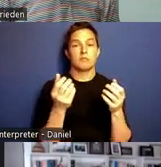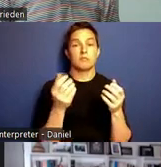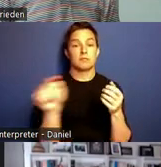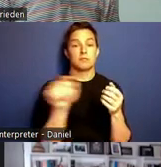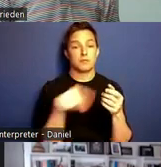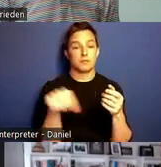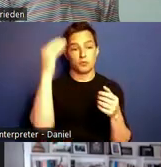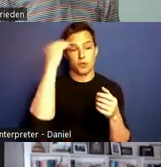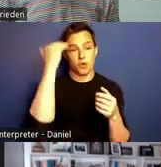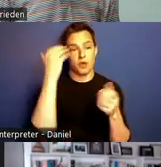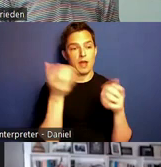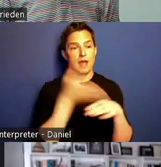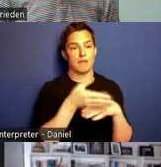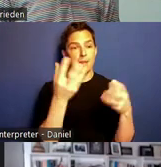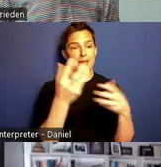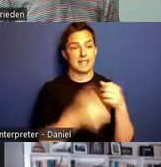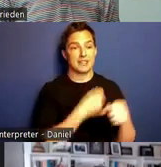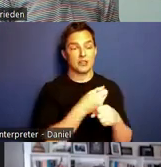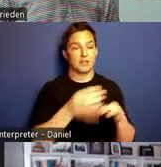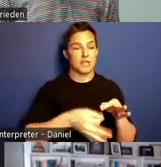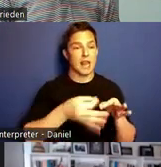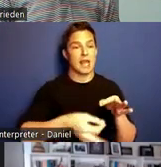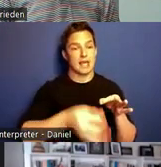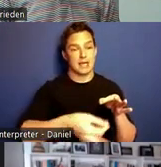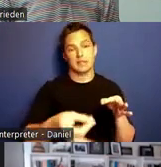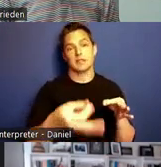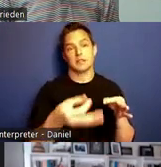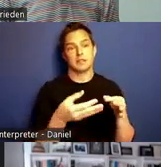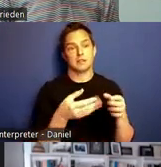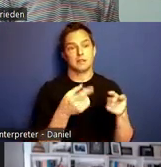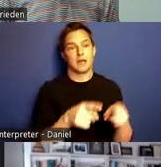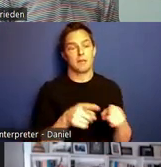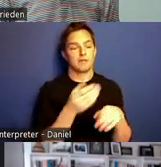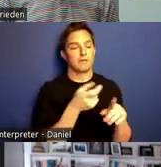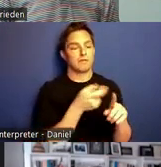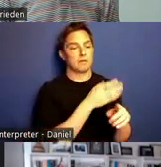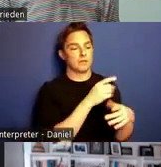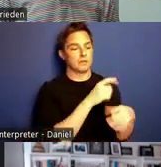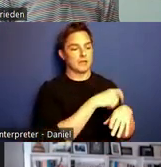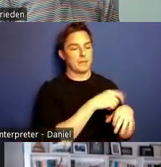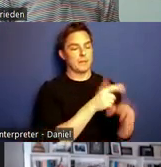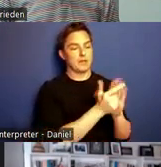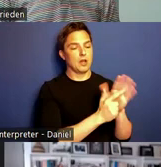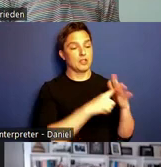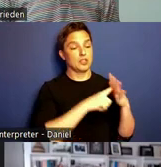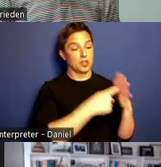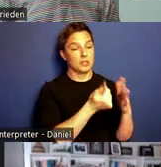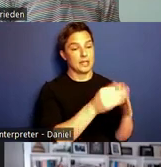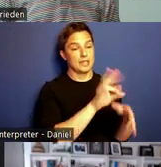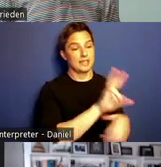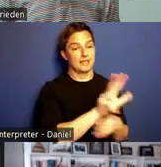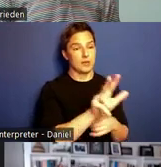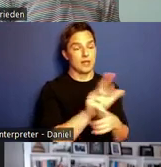of delays that occurred between the time the statute was enacted in 1973 and the regulations